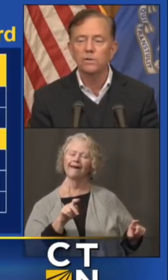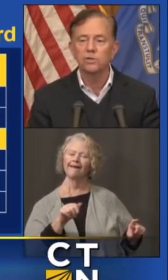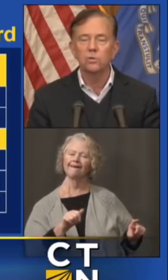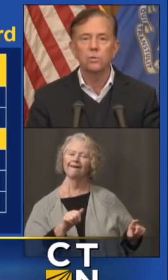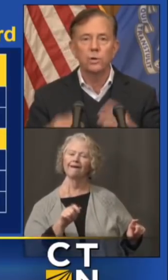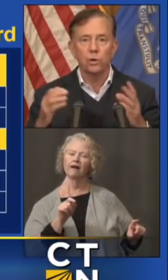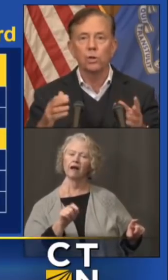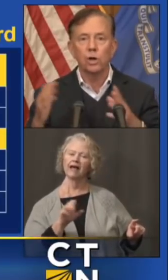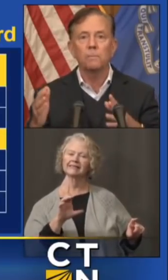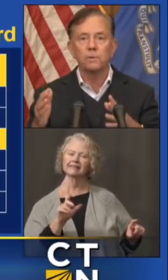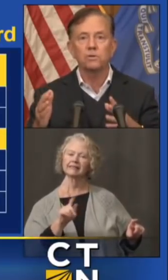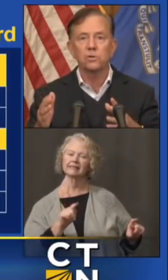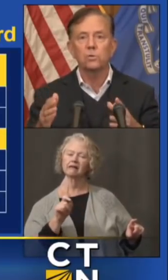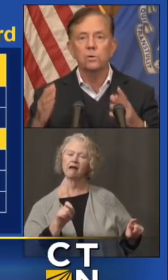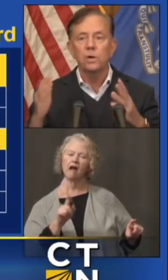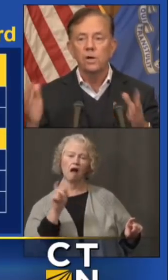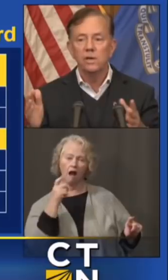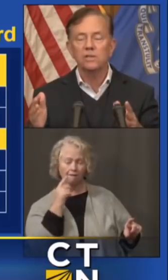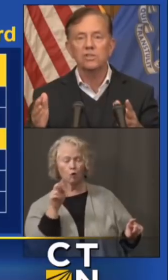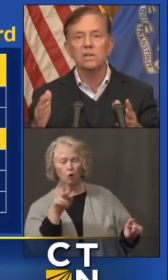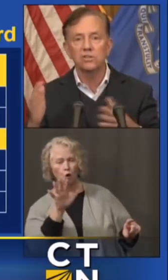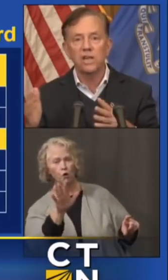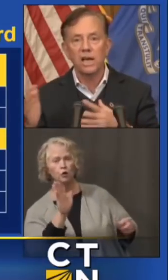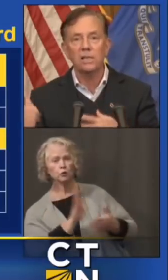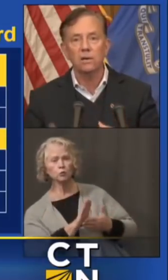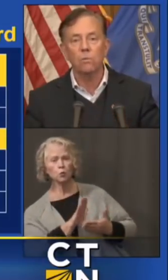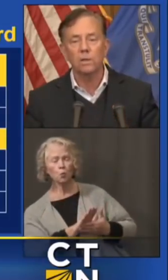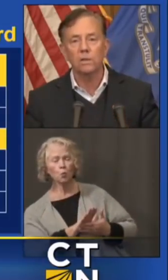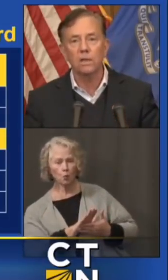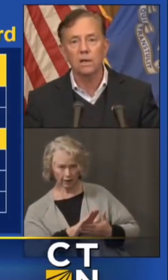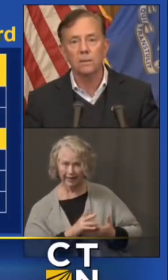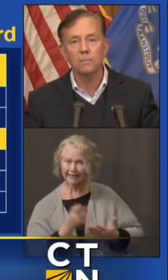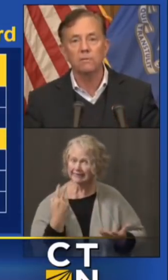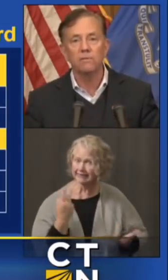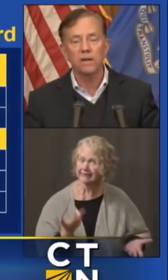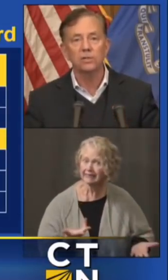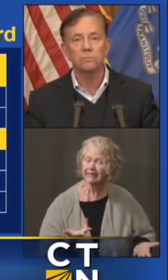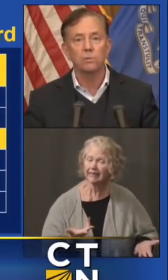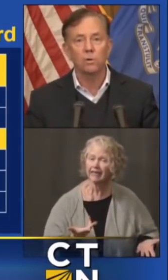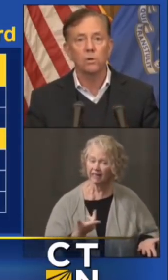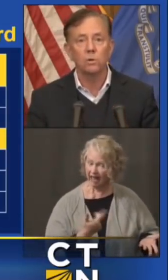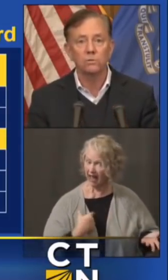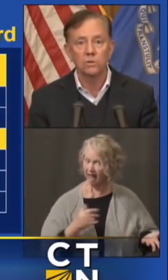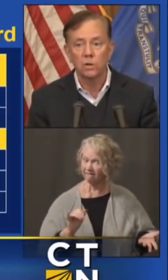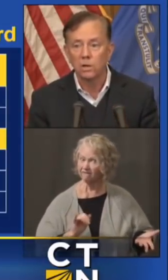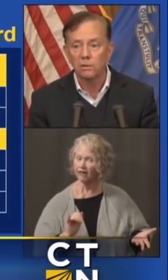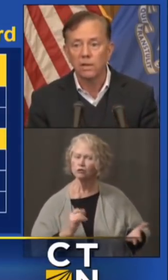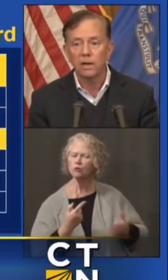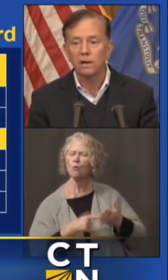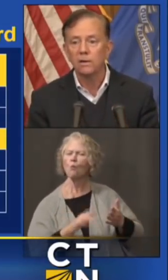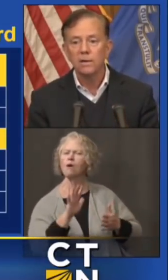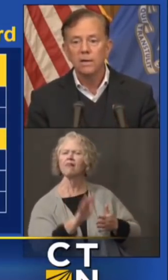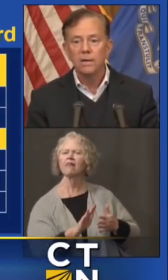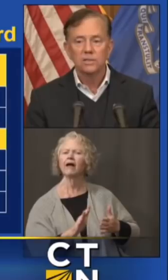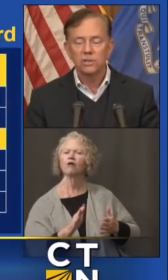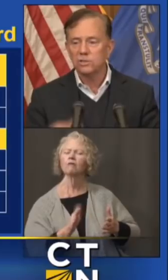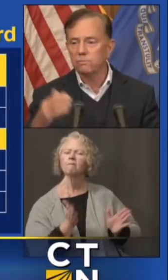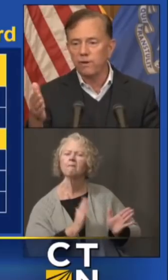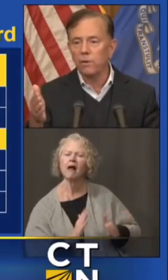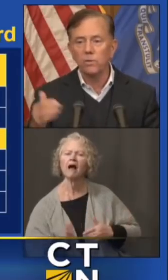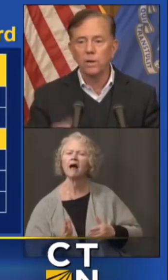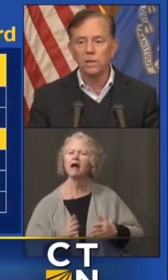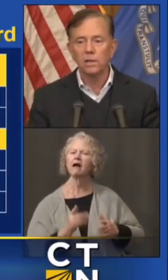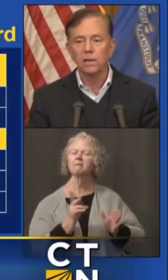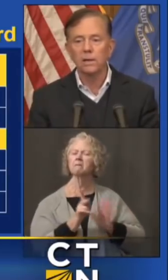data.ct.gov COVID school. You can look up your school. You can see exactly what the infection protocols are there.